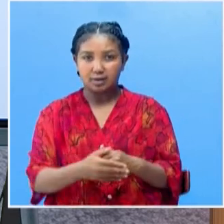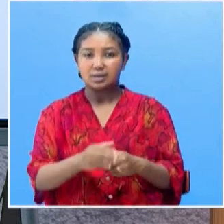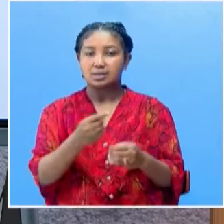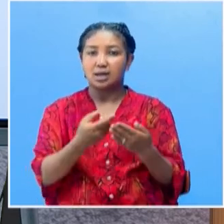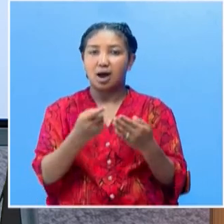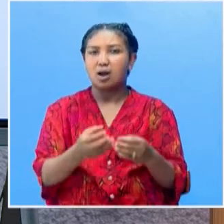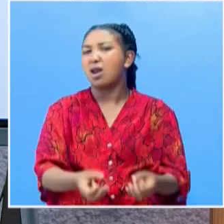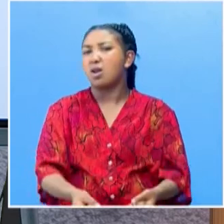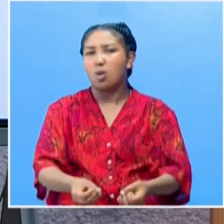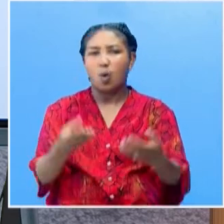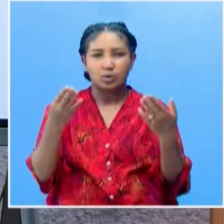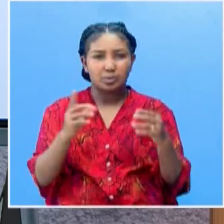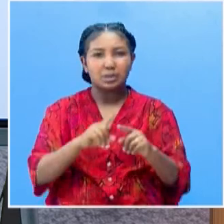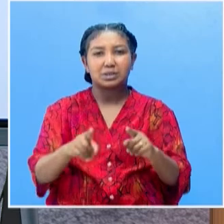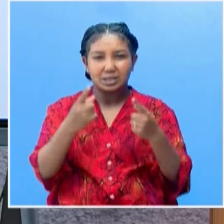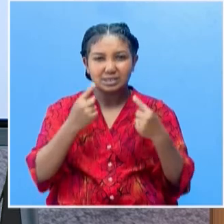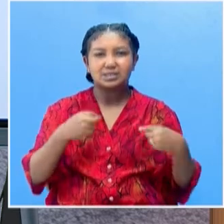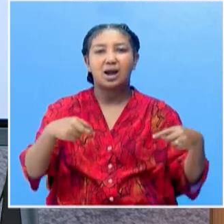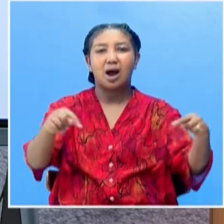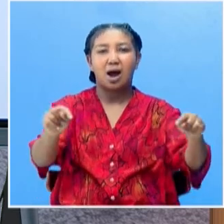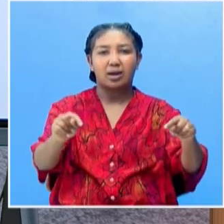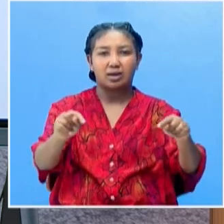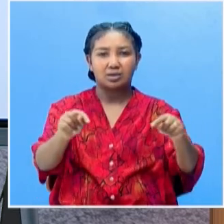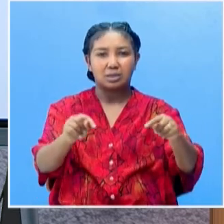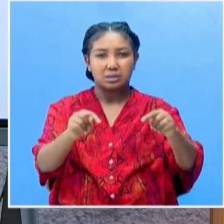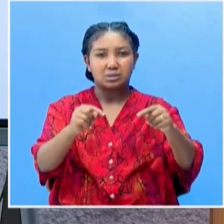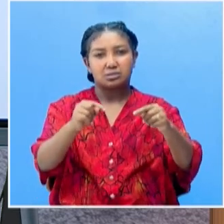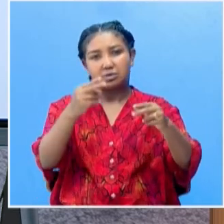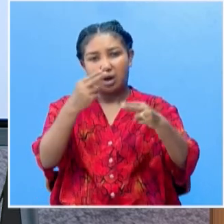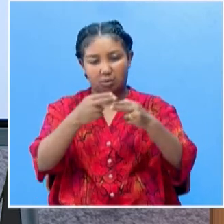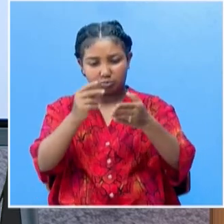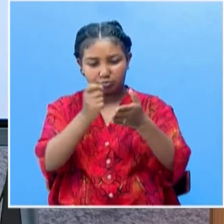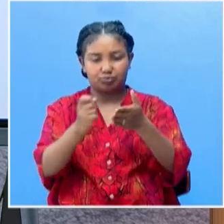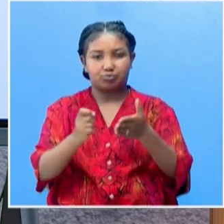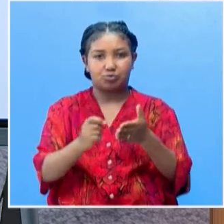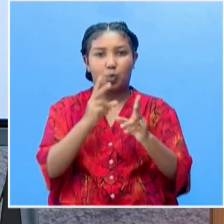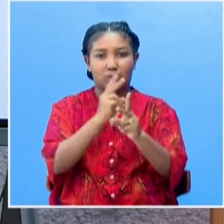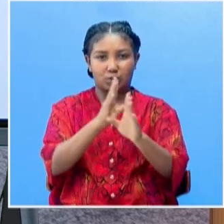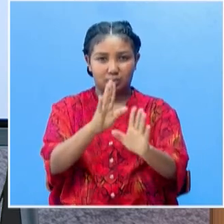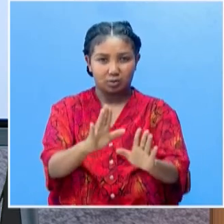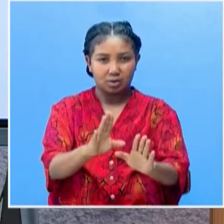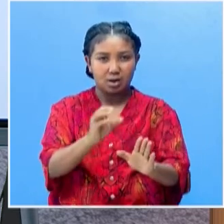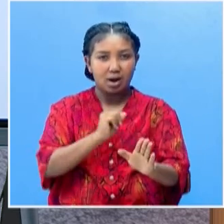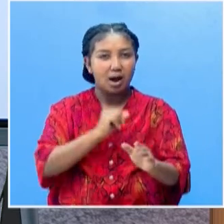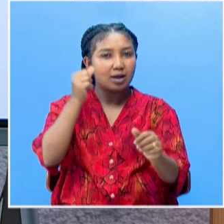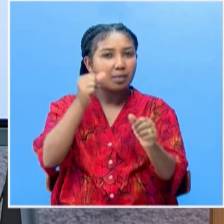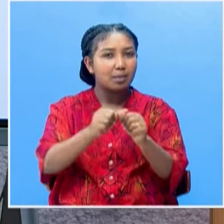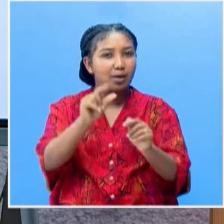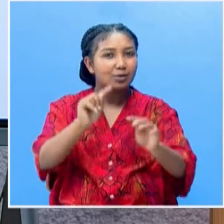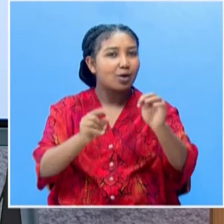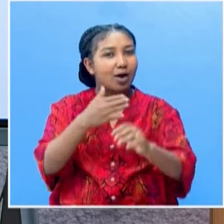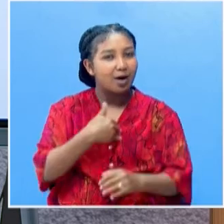they are a lot. But let us try to count down some. Oh, wait a minute. I remember my